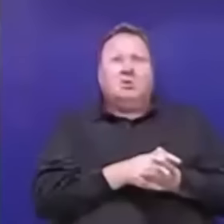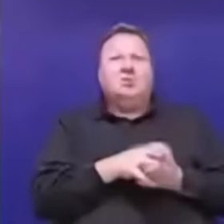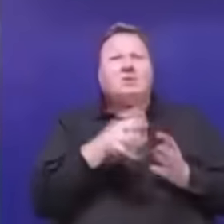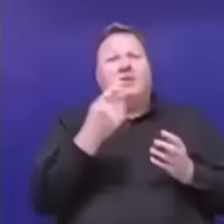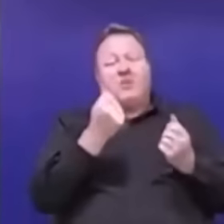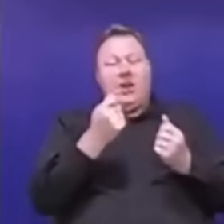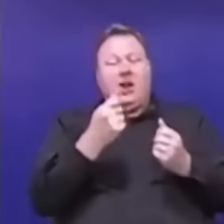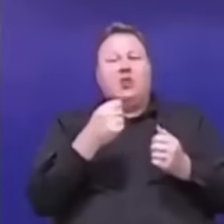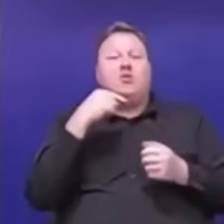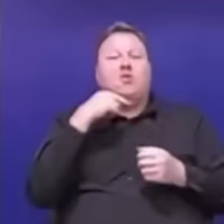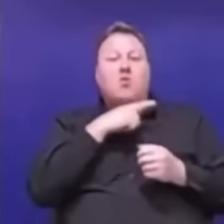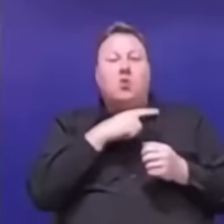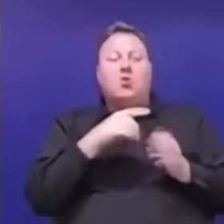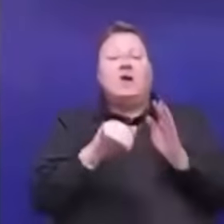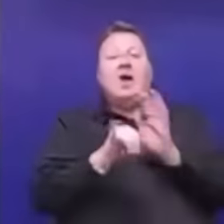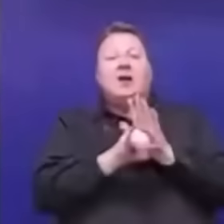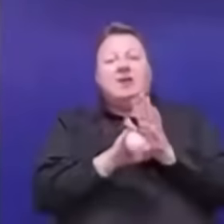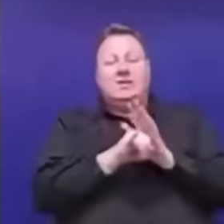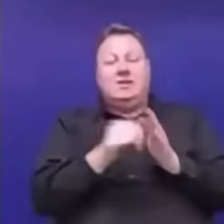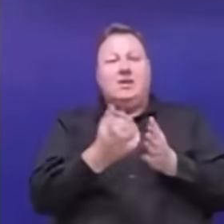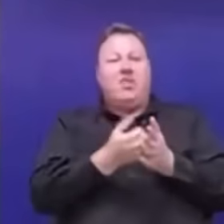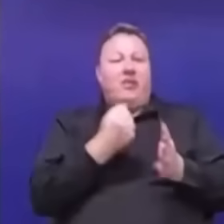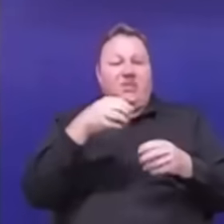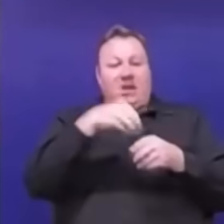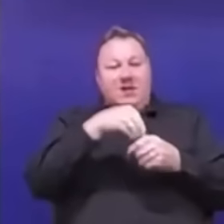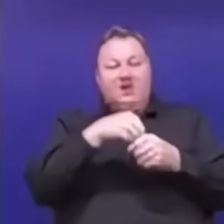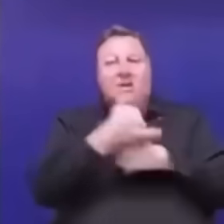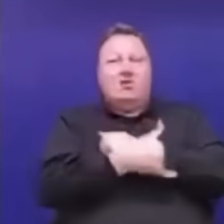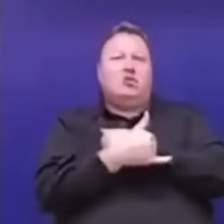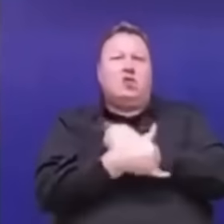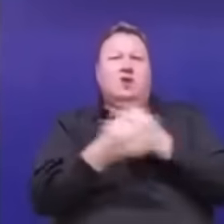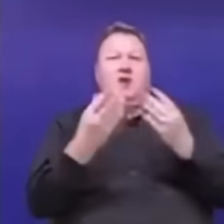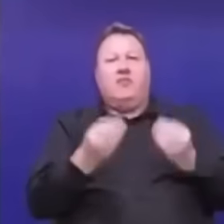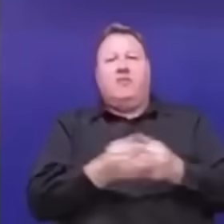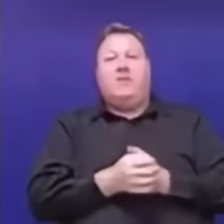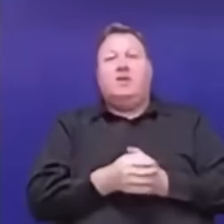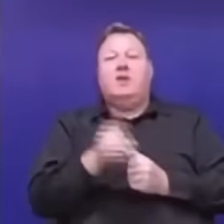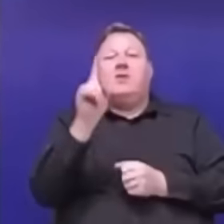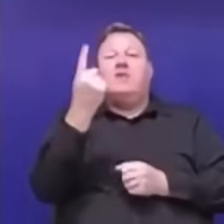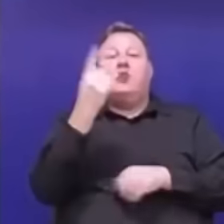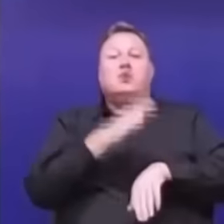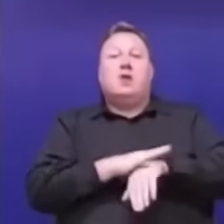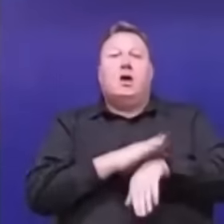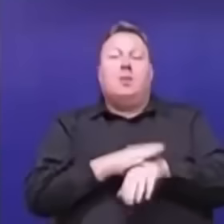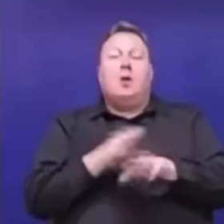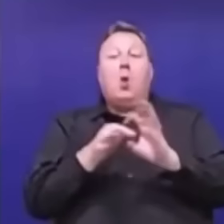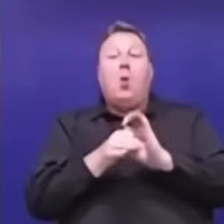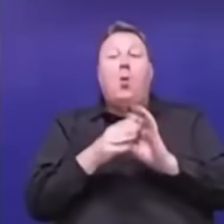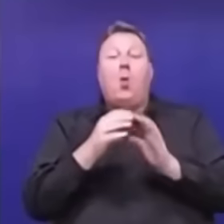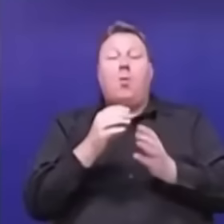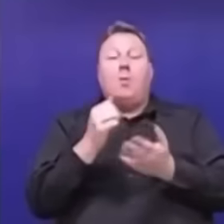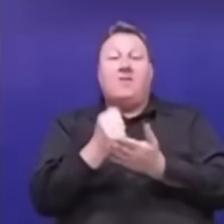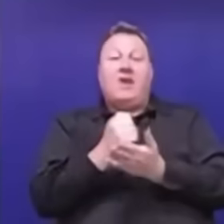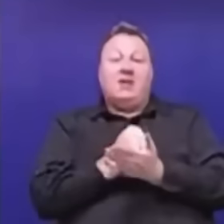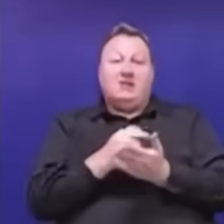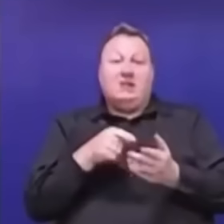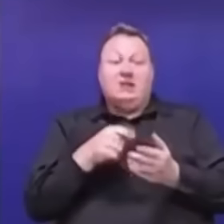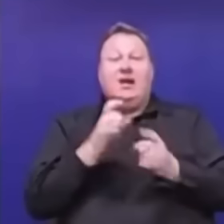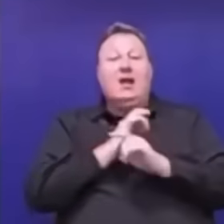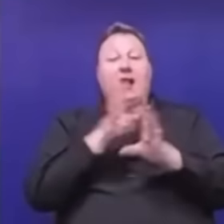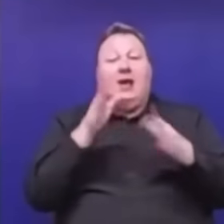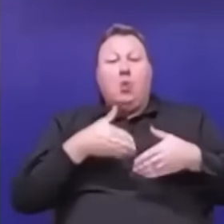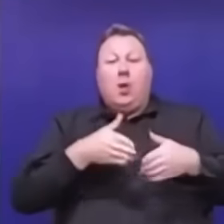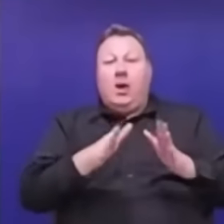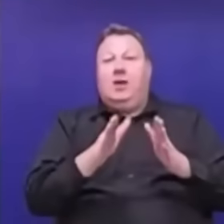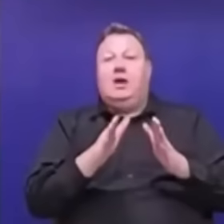financial fraud and identity theft in this country. For the first time, Home Affairs now has a clear roadmap to ensure that